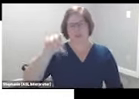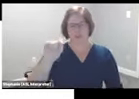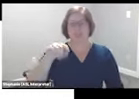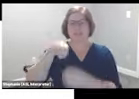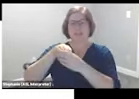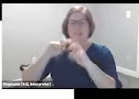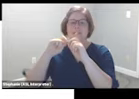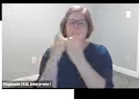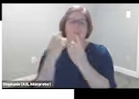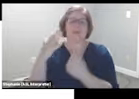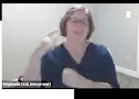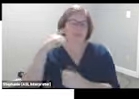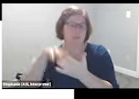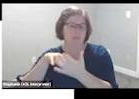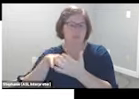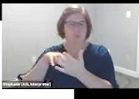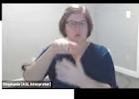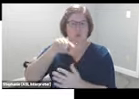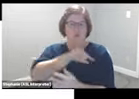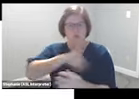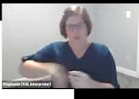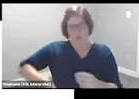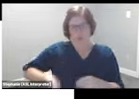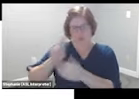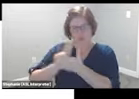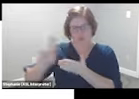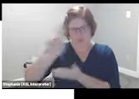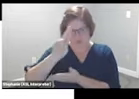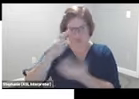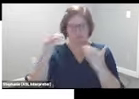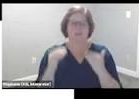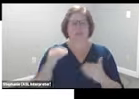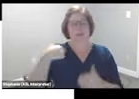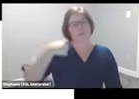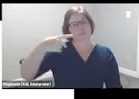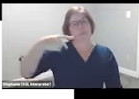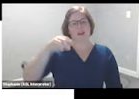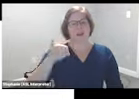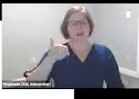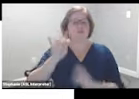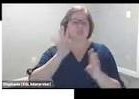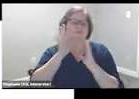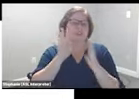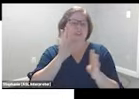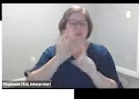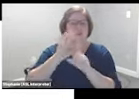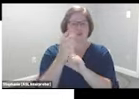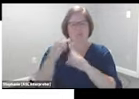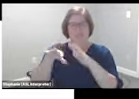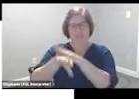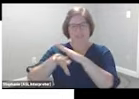of Accessibility in the Sciences. I'm presenting this work on behalf of myself and